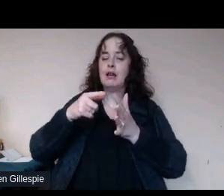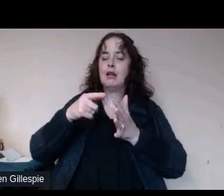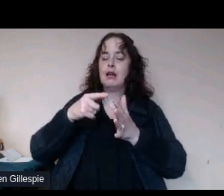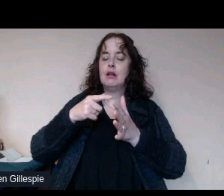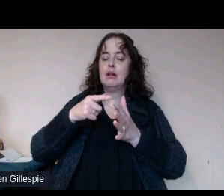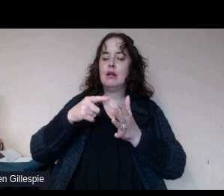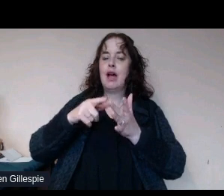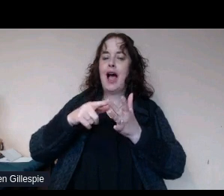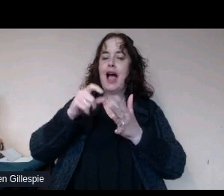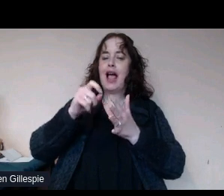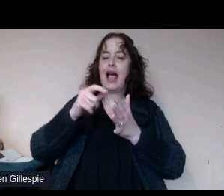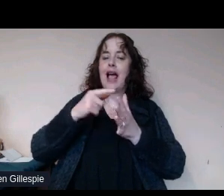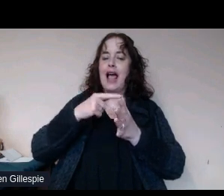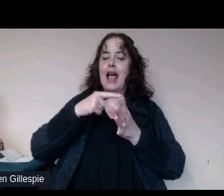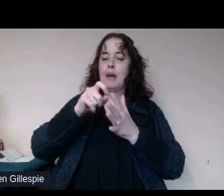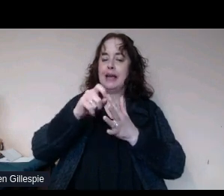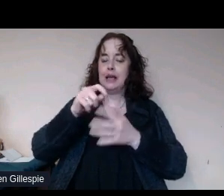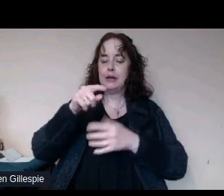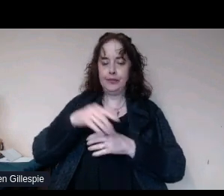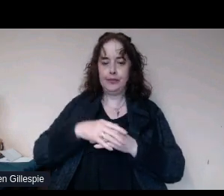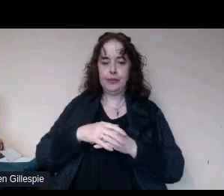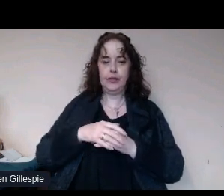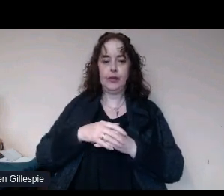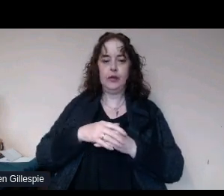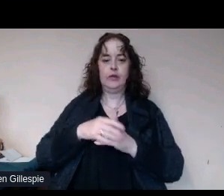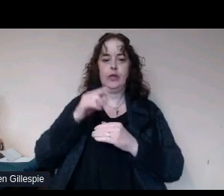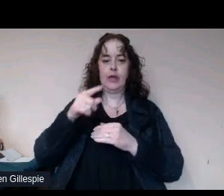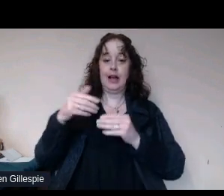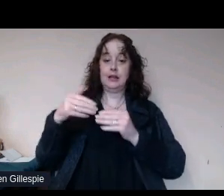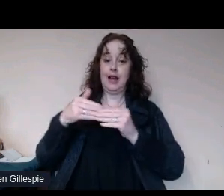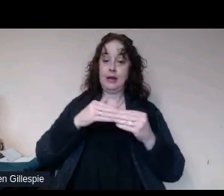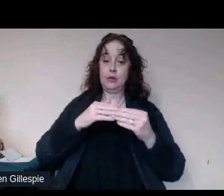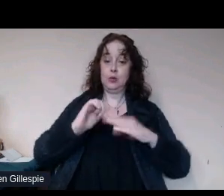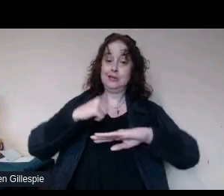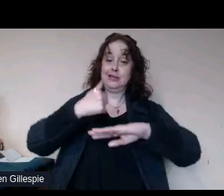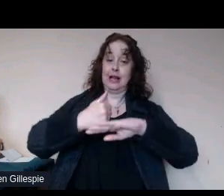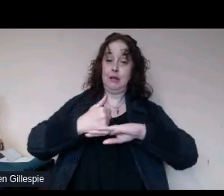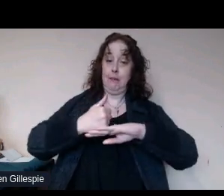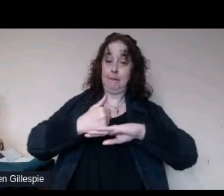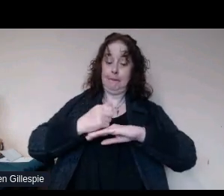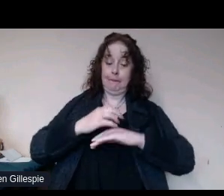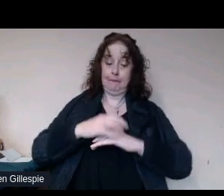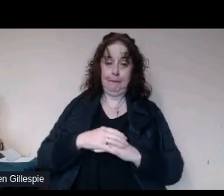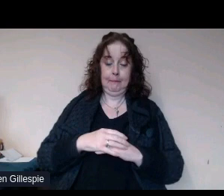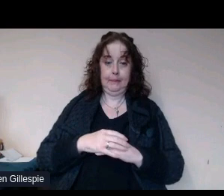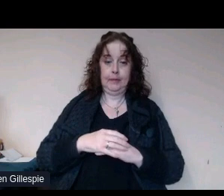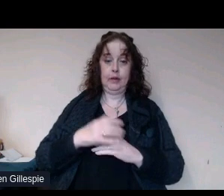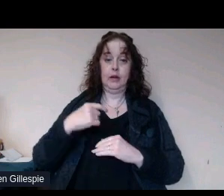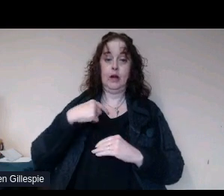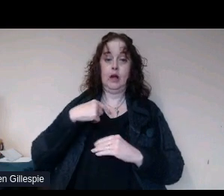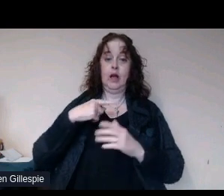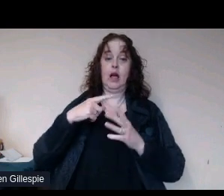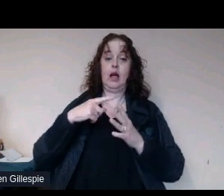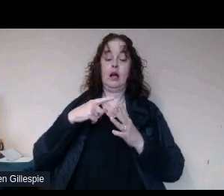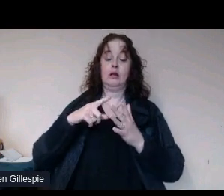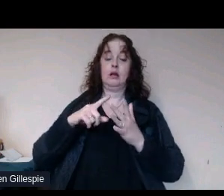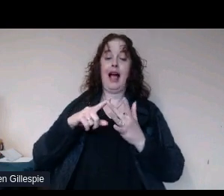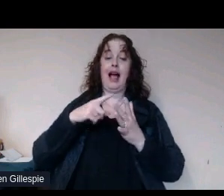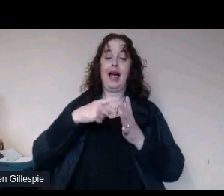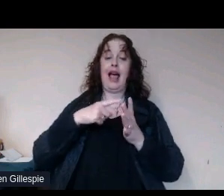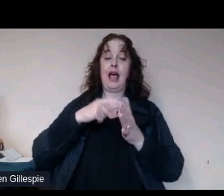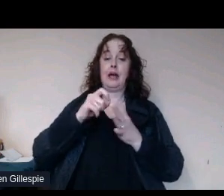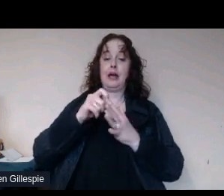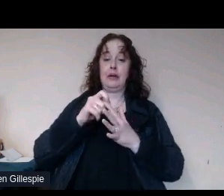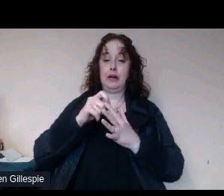and the circumstances that led to the foundation of the association. So IAAP stands for